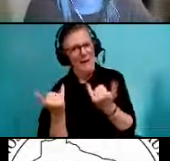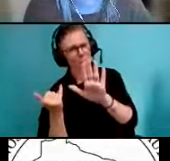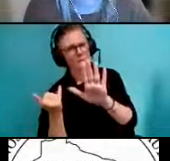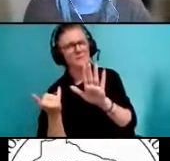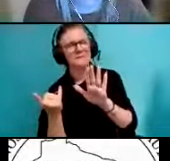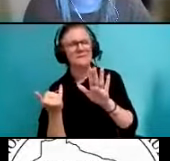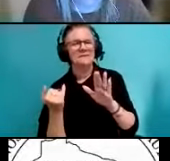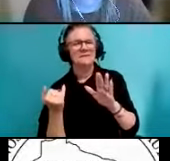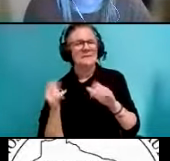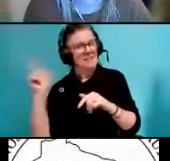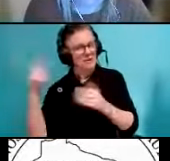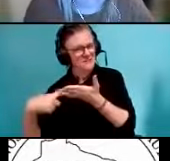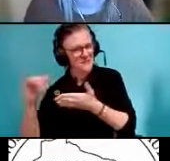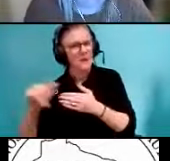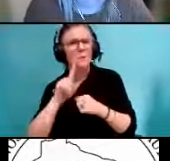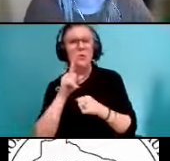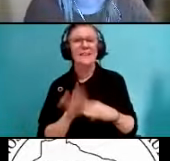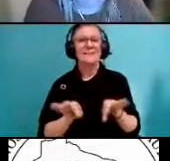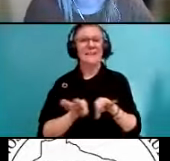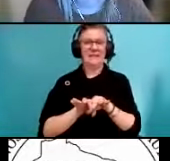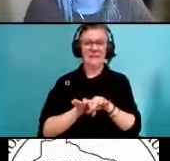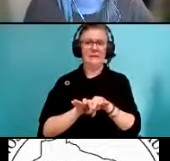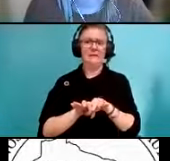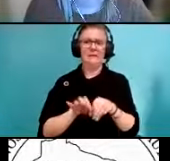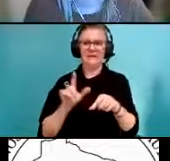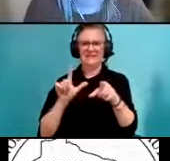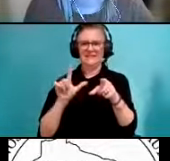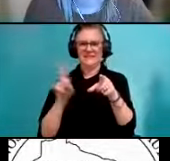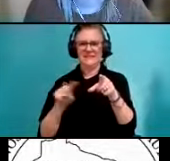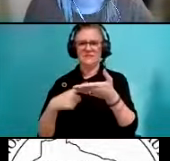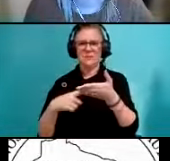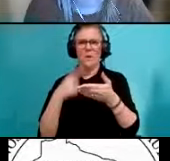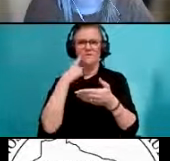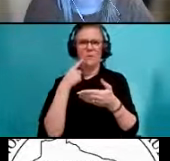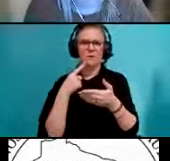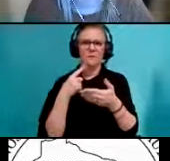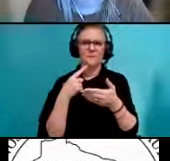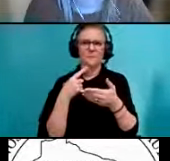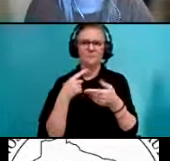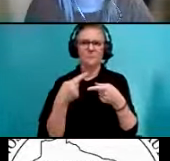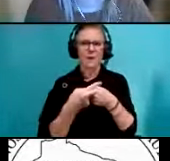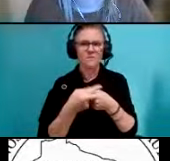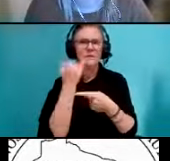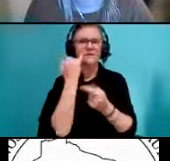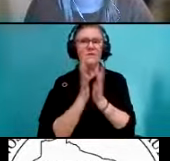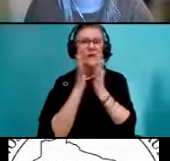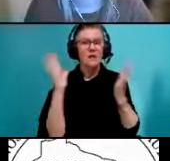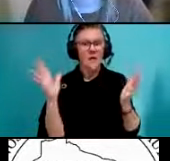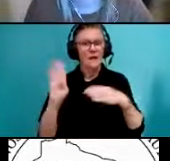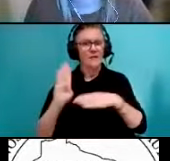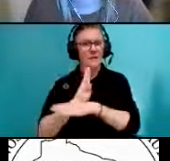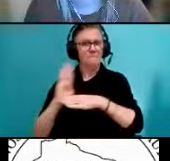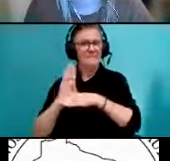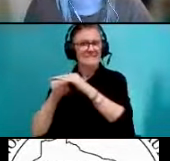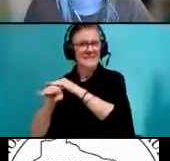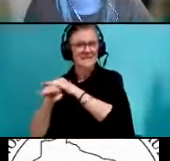study. The really key thing is just what Liz talked about as far as conflicts. So if you've got a lot of, in particular, business access,